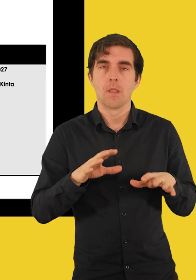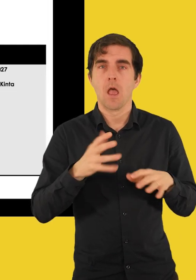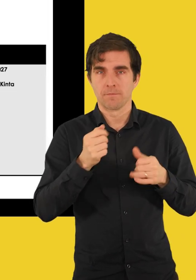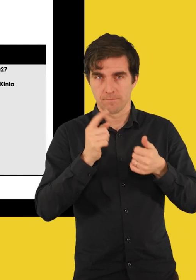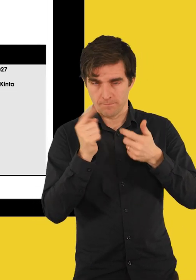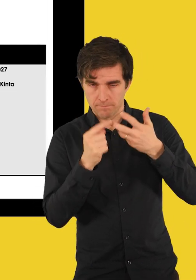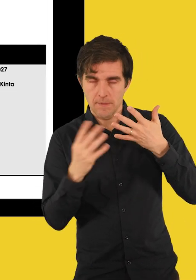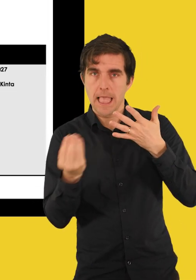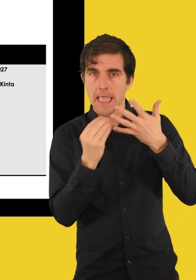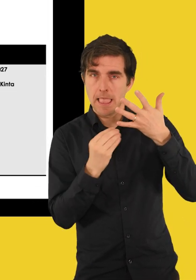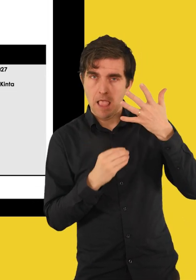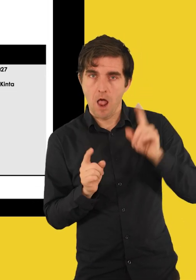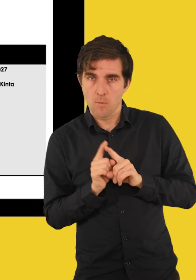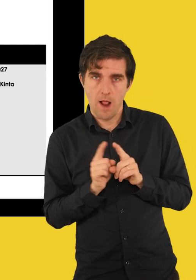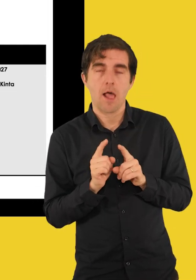and